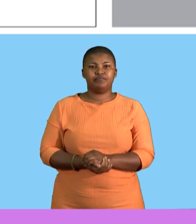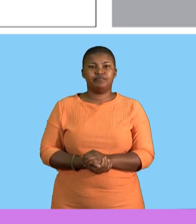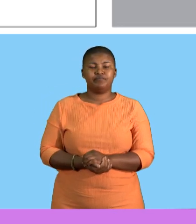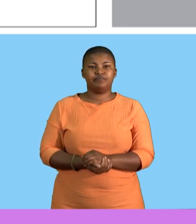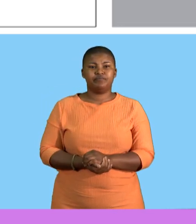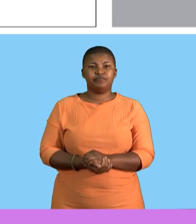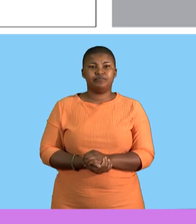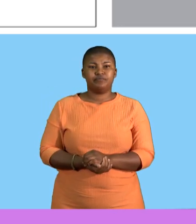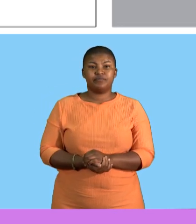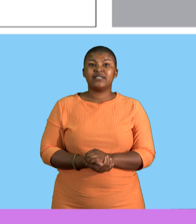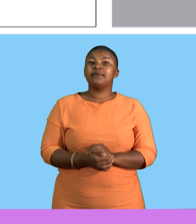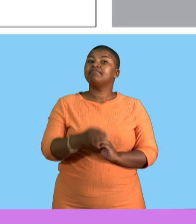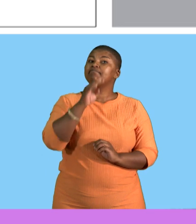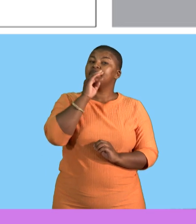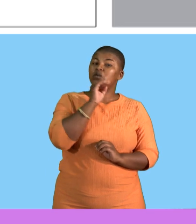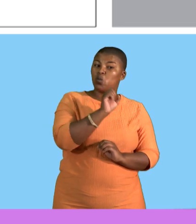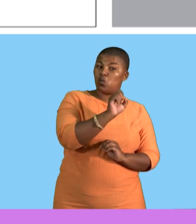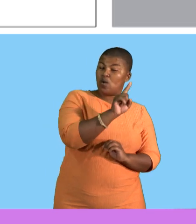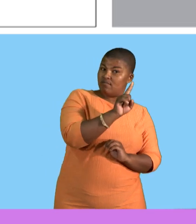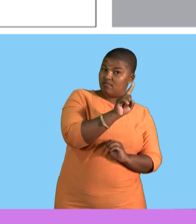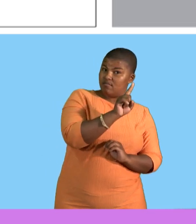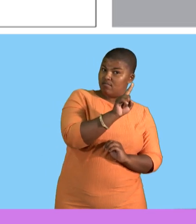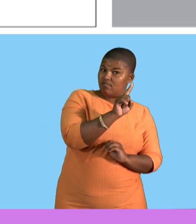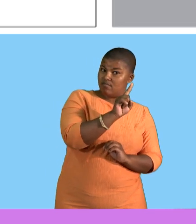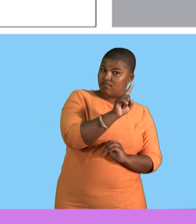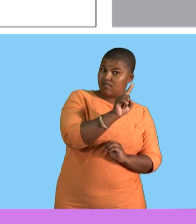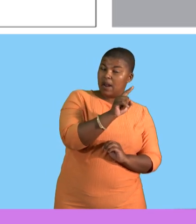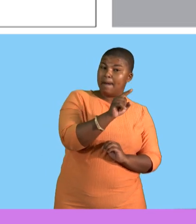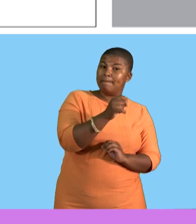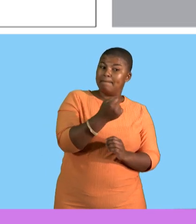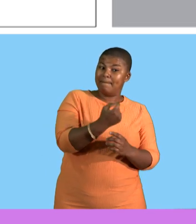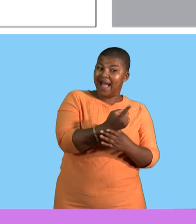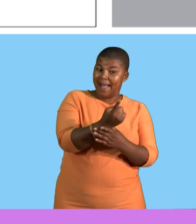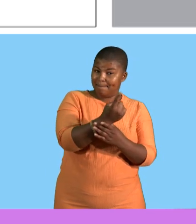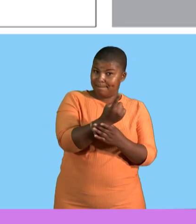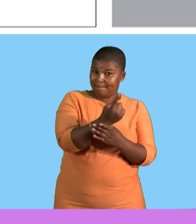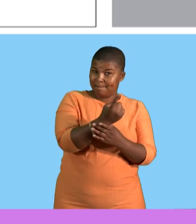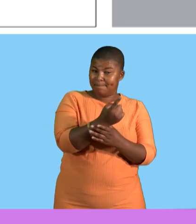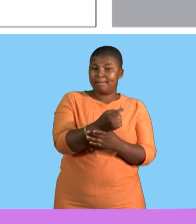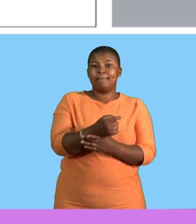Meaning 1 unit on the map